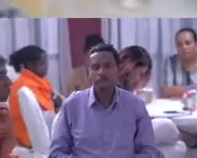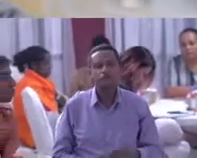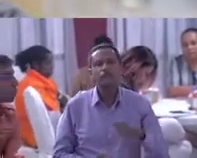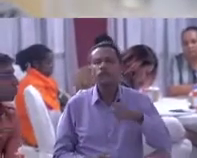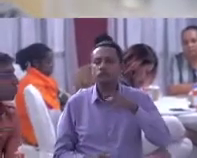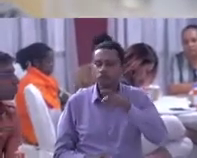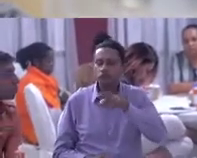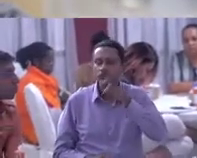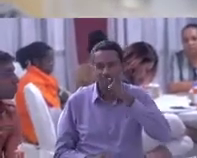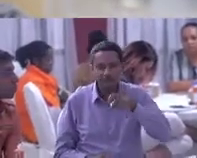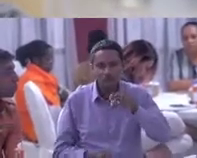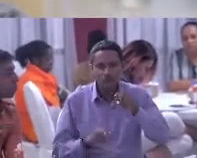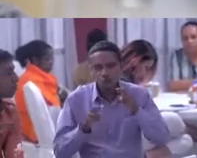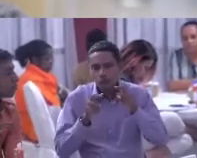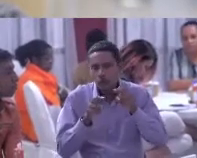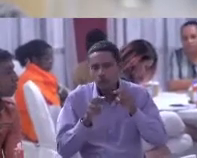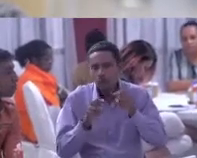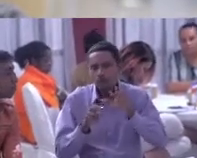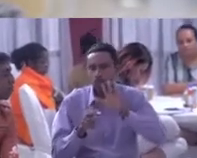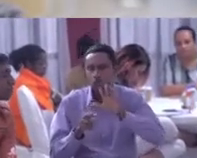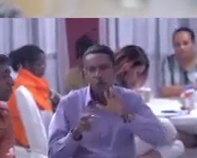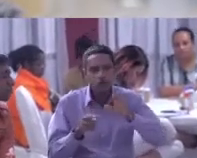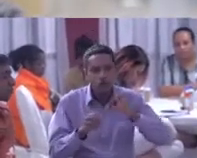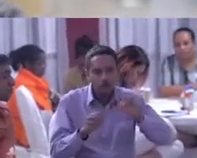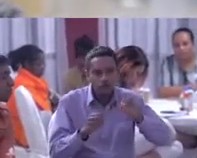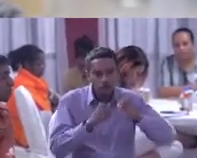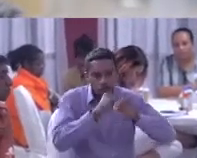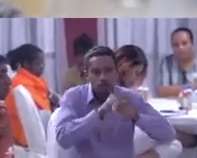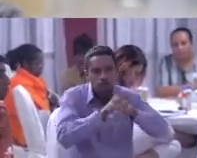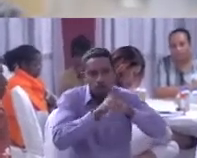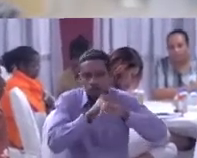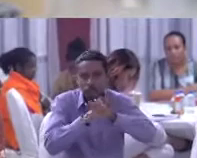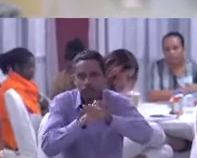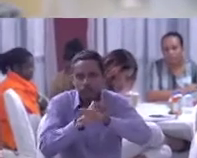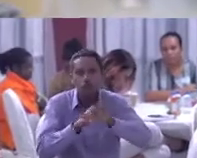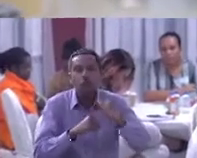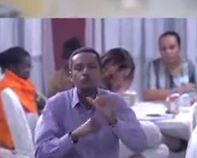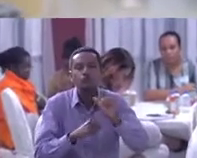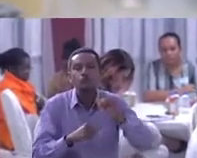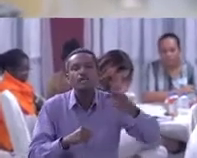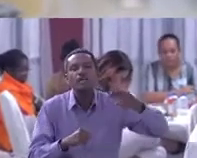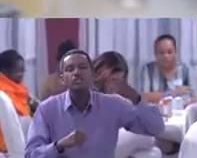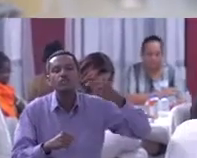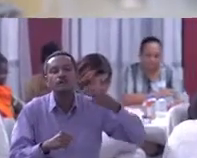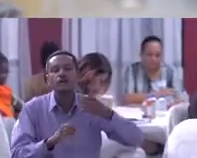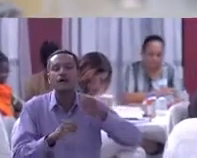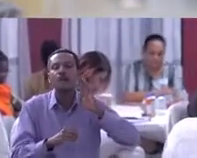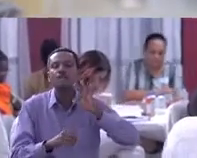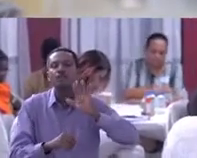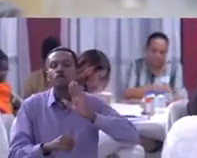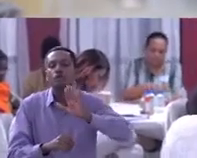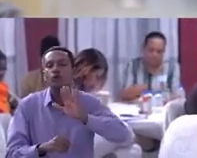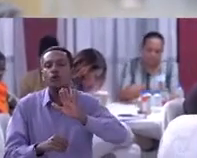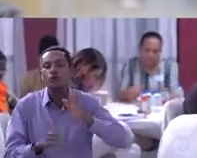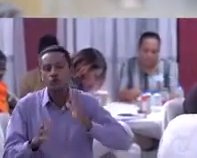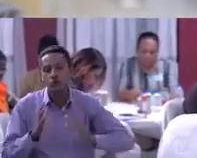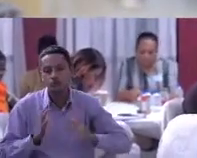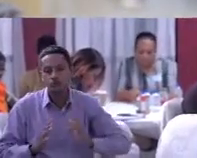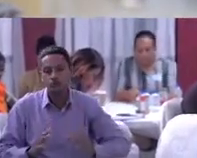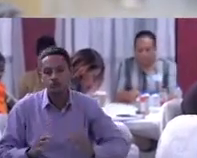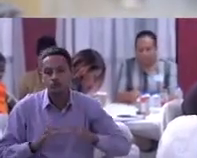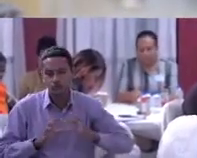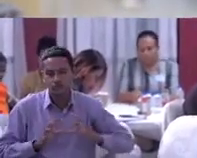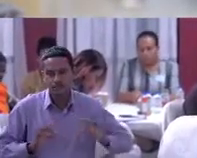your market, look at what, as you all said, what is the history? What is the history of your brand?